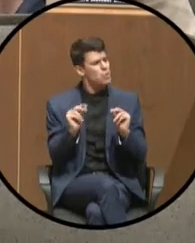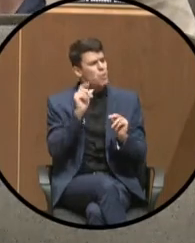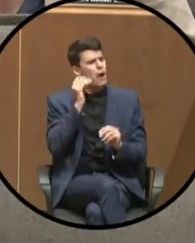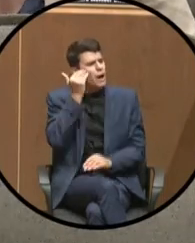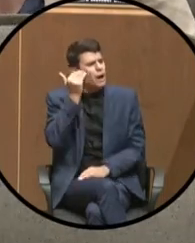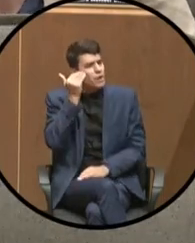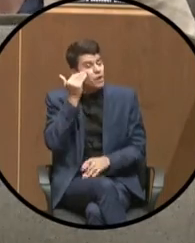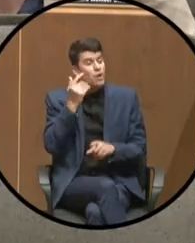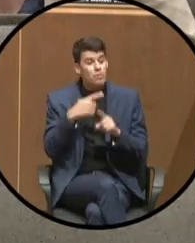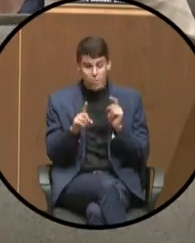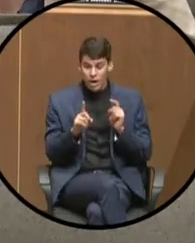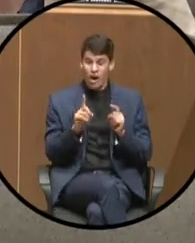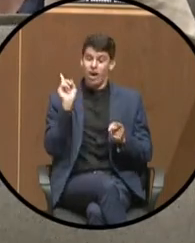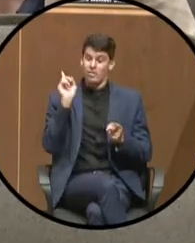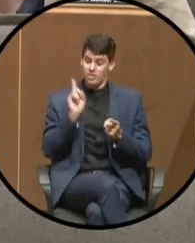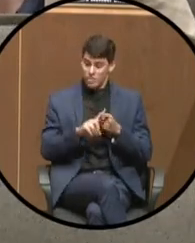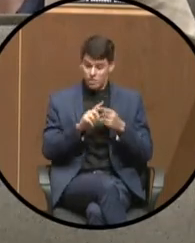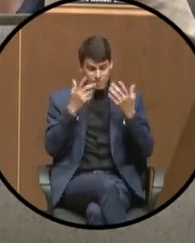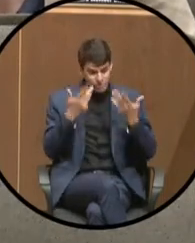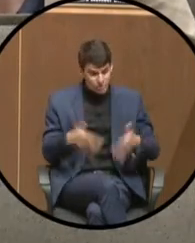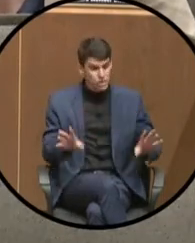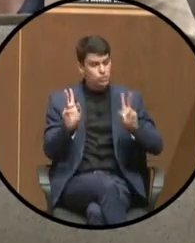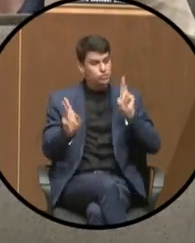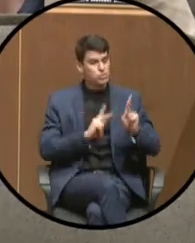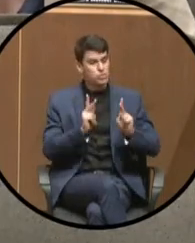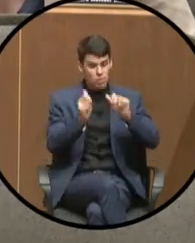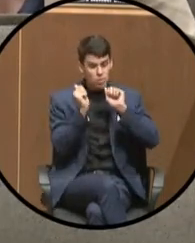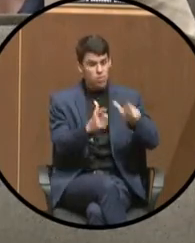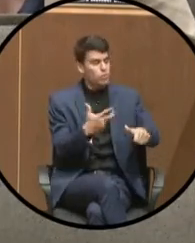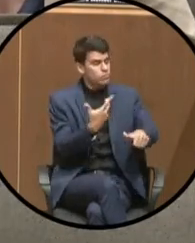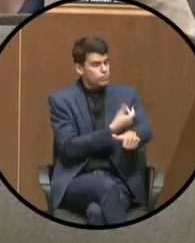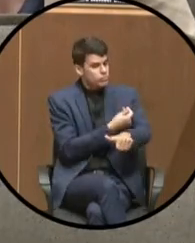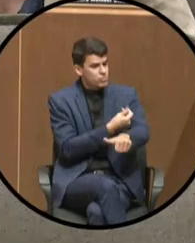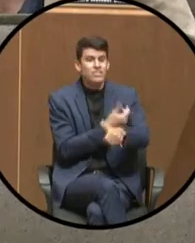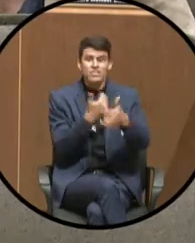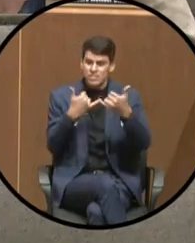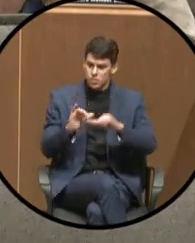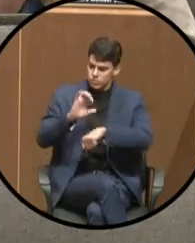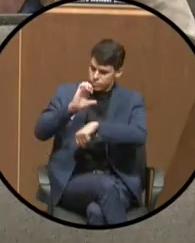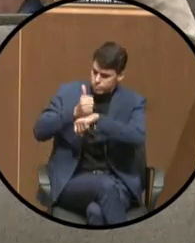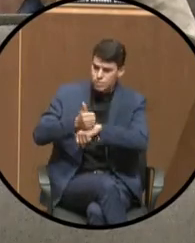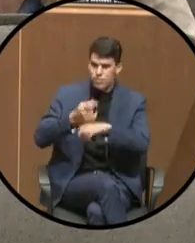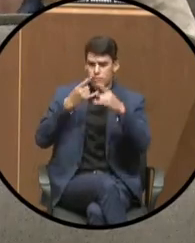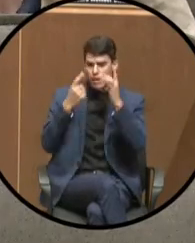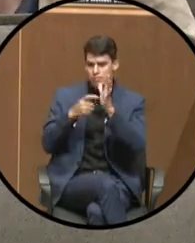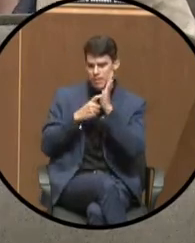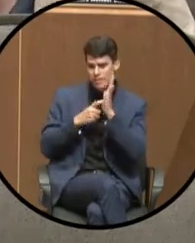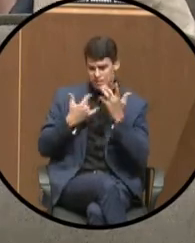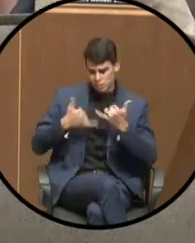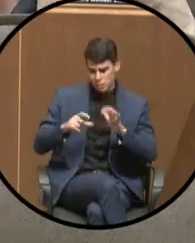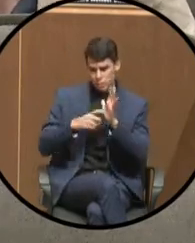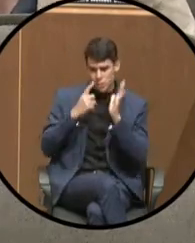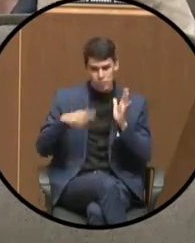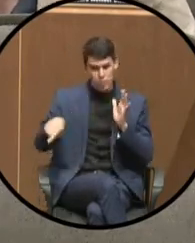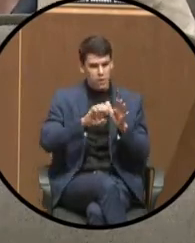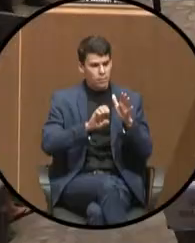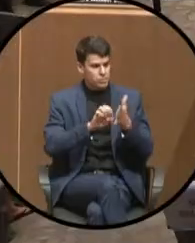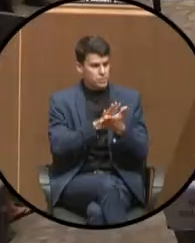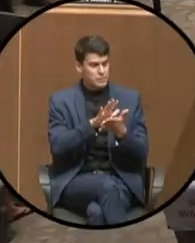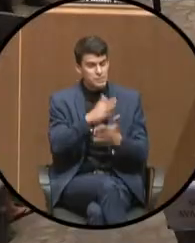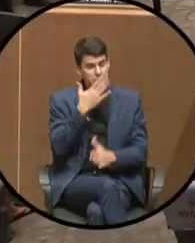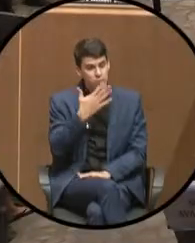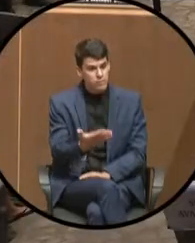until children can get vaccinated, we need to maintain a mask mandate for elementary age children. Thank you very much. Thank